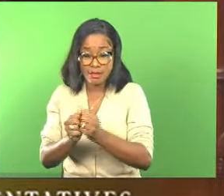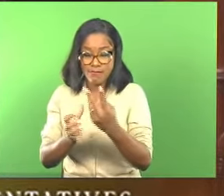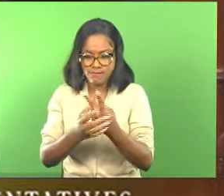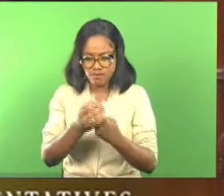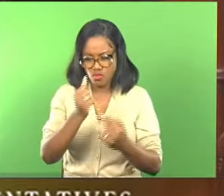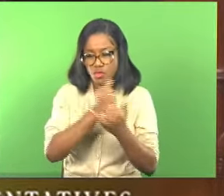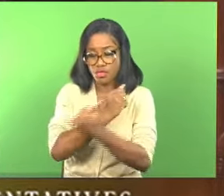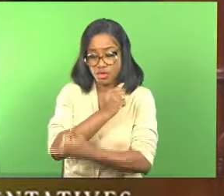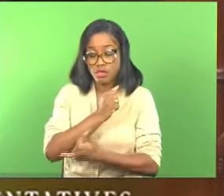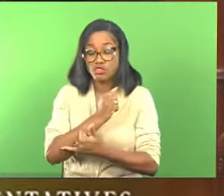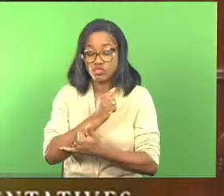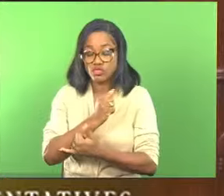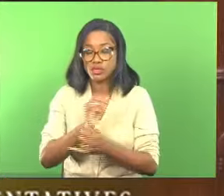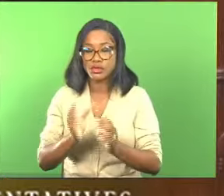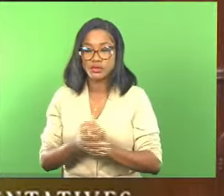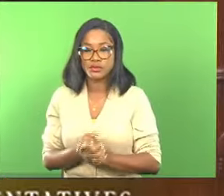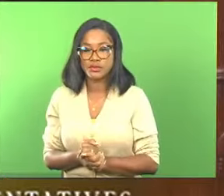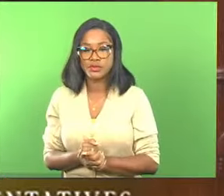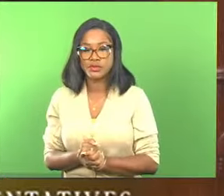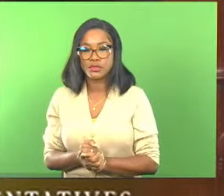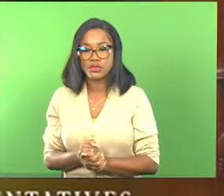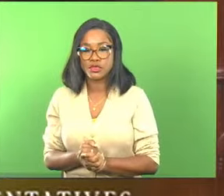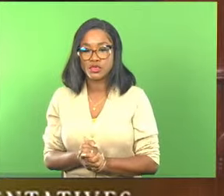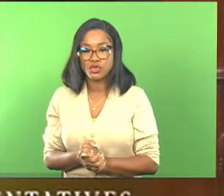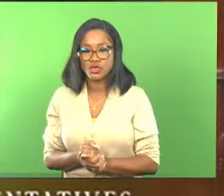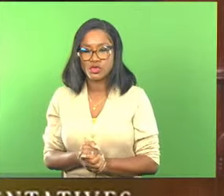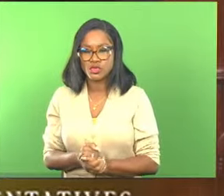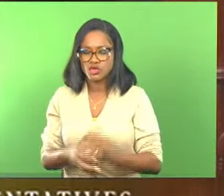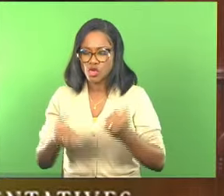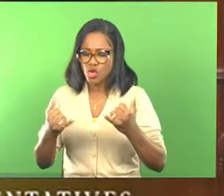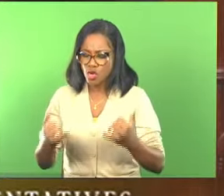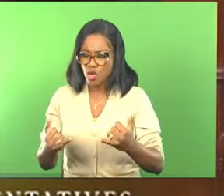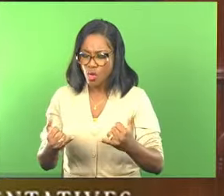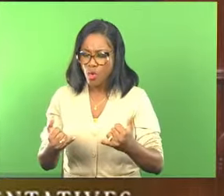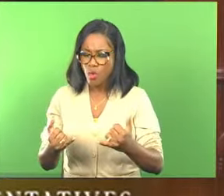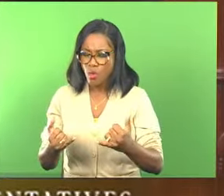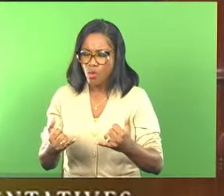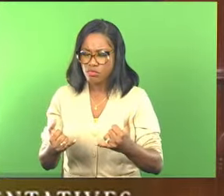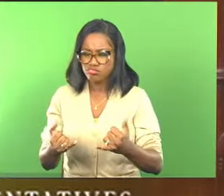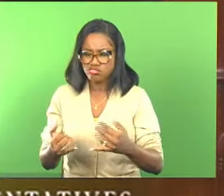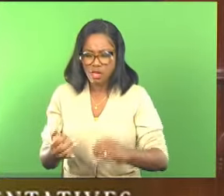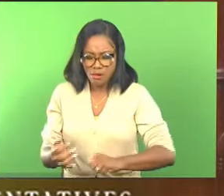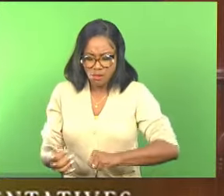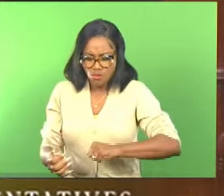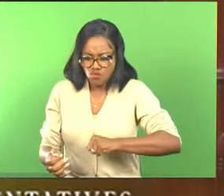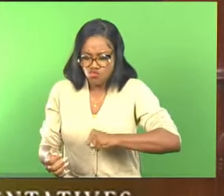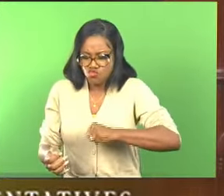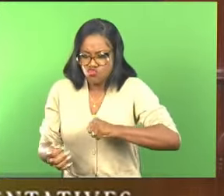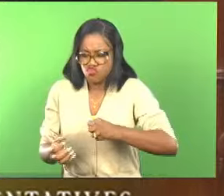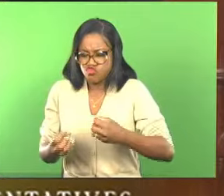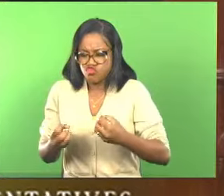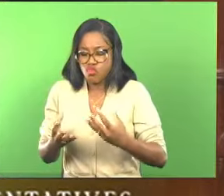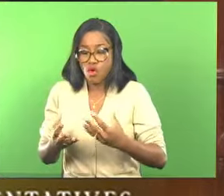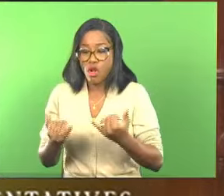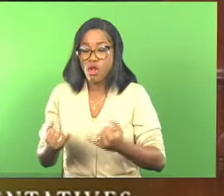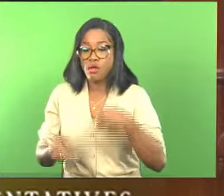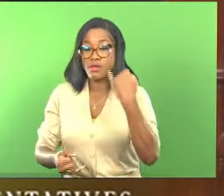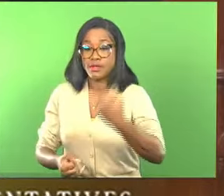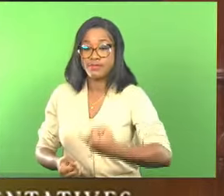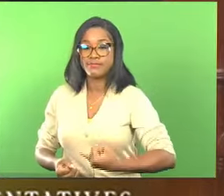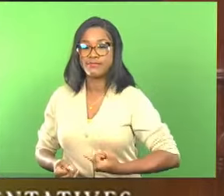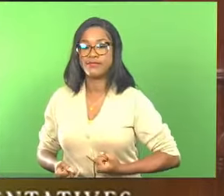I therefore, with the utmost privilege and profound pride, now invite